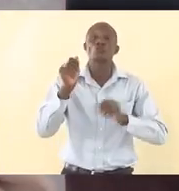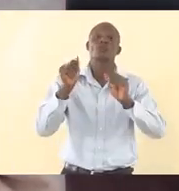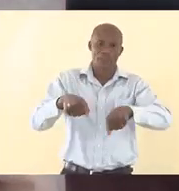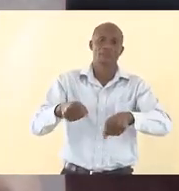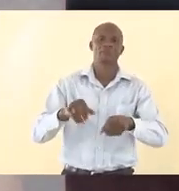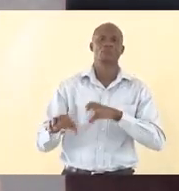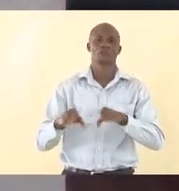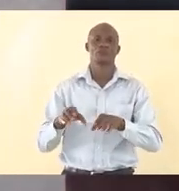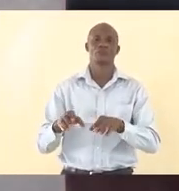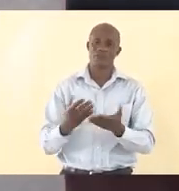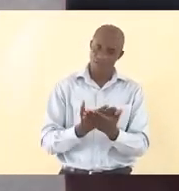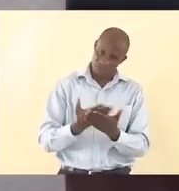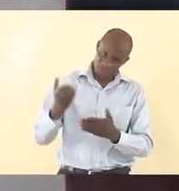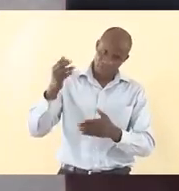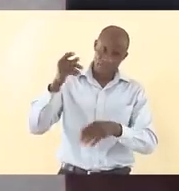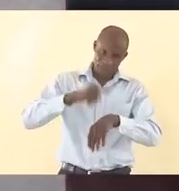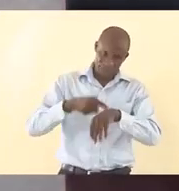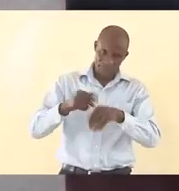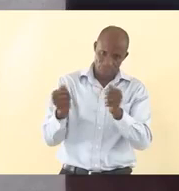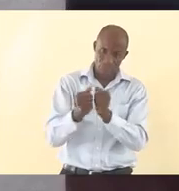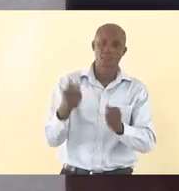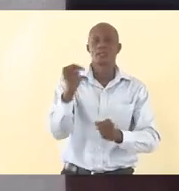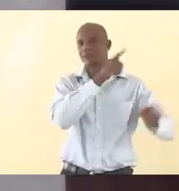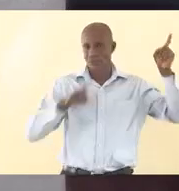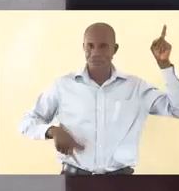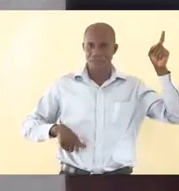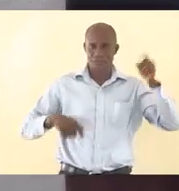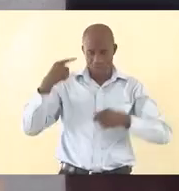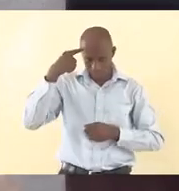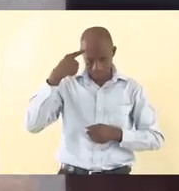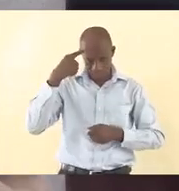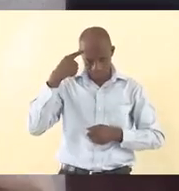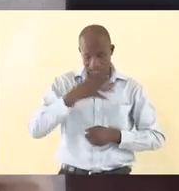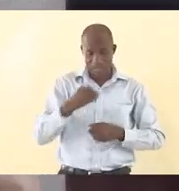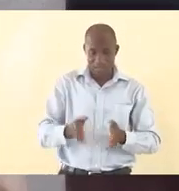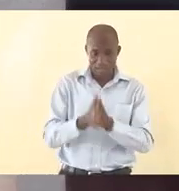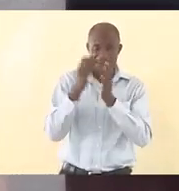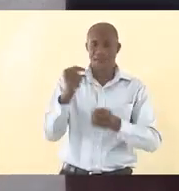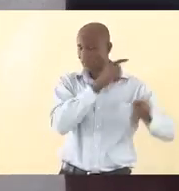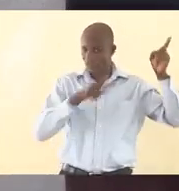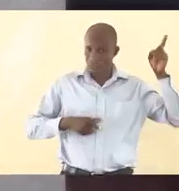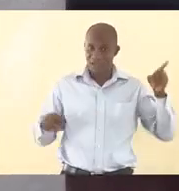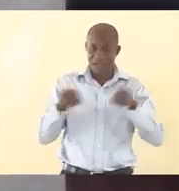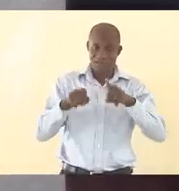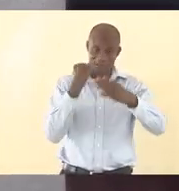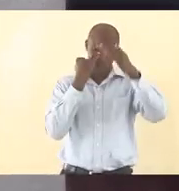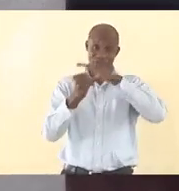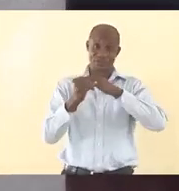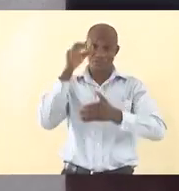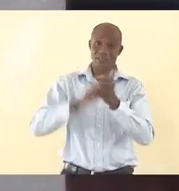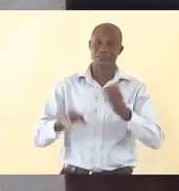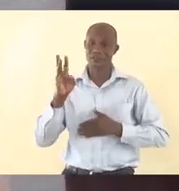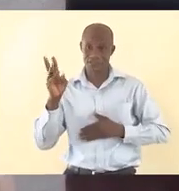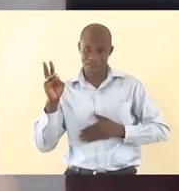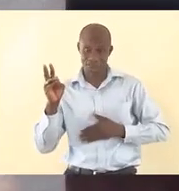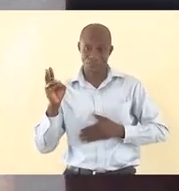do. Just spend time before the Lord and reflect on it. And ask the Lord, as Isaiah said in chapter